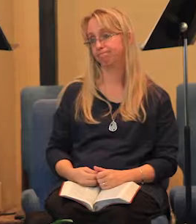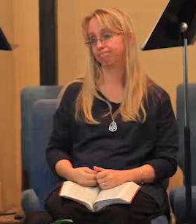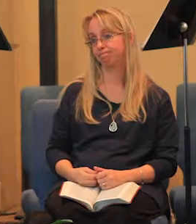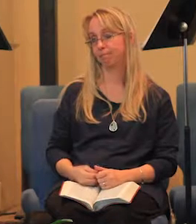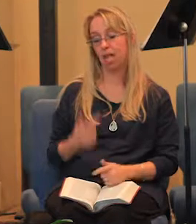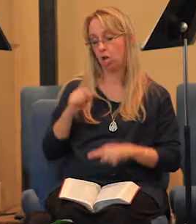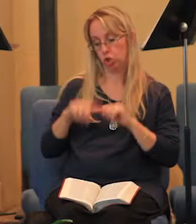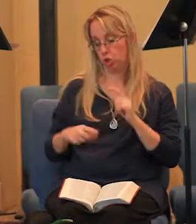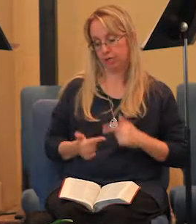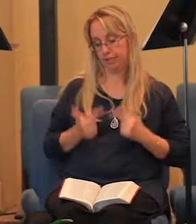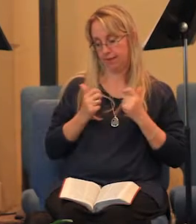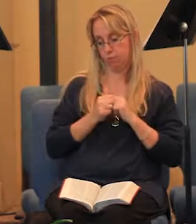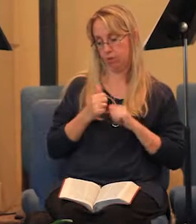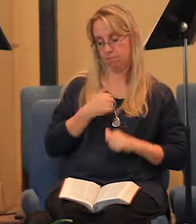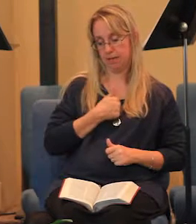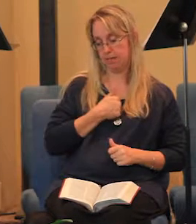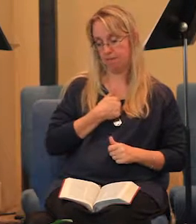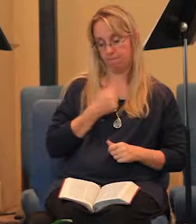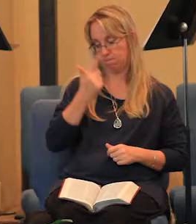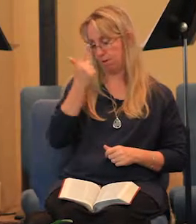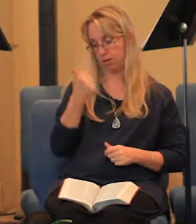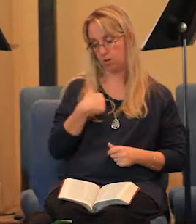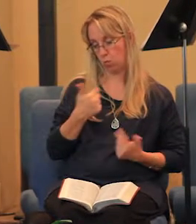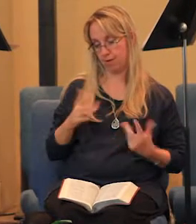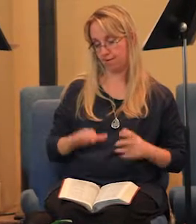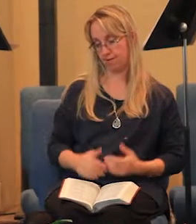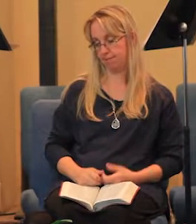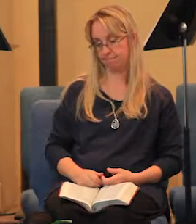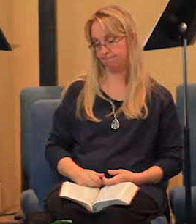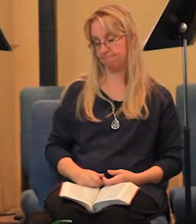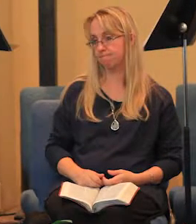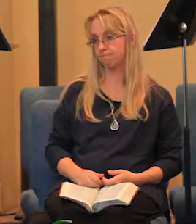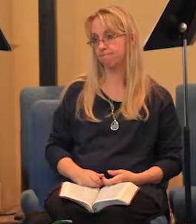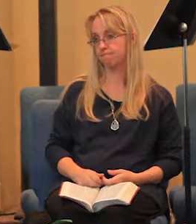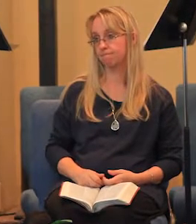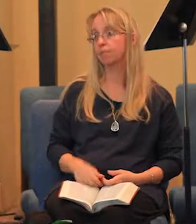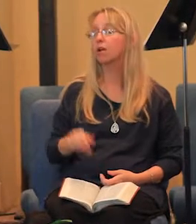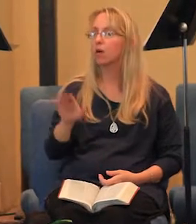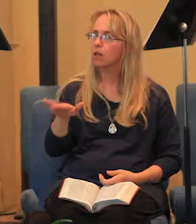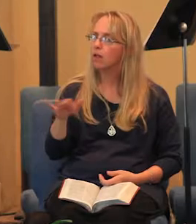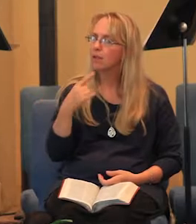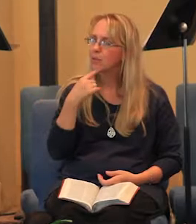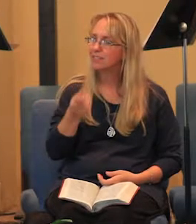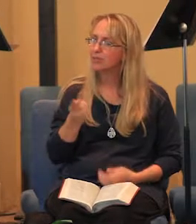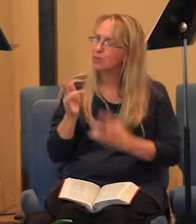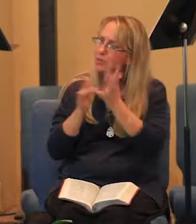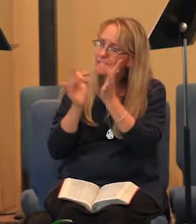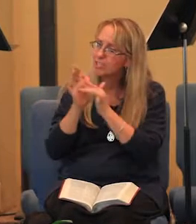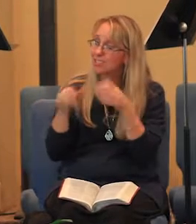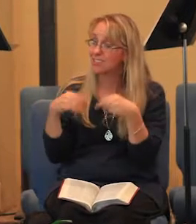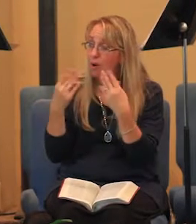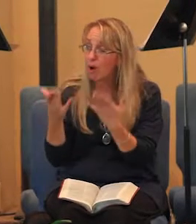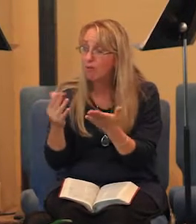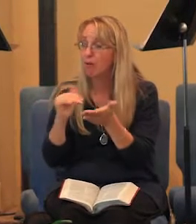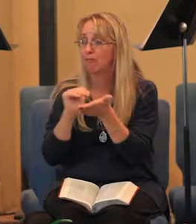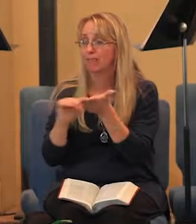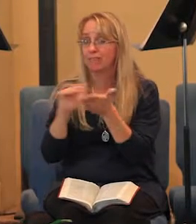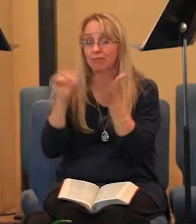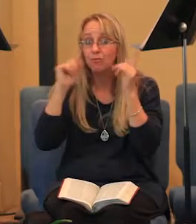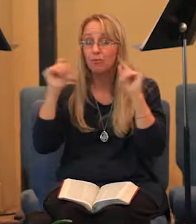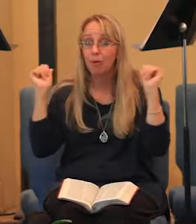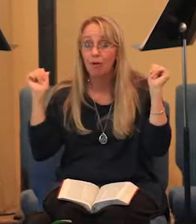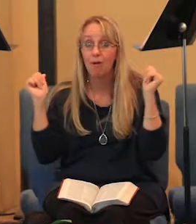I couldn't live with myself because of what I've done. Well, let me tell you, Jesus offers forgiveness to